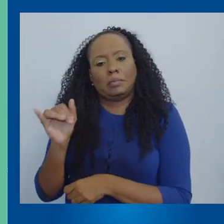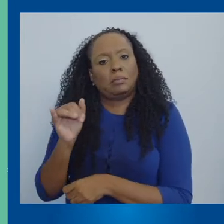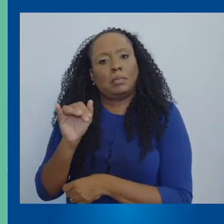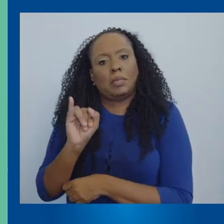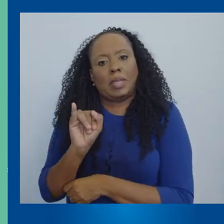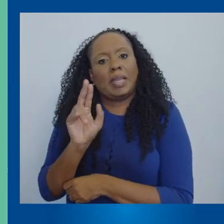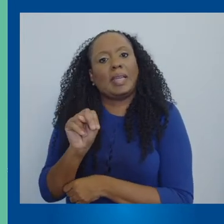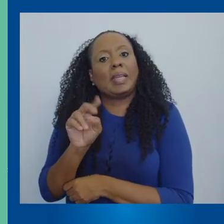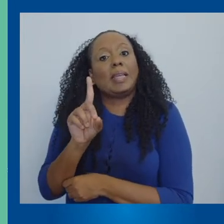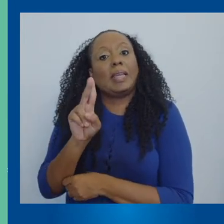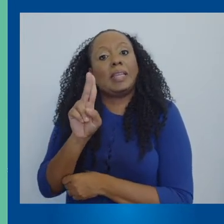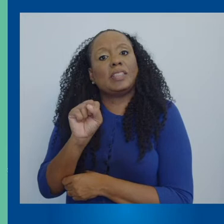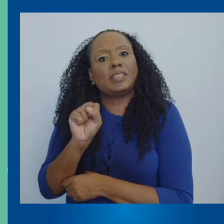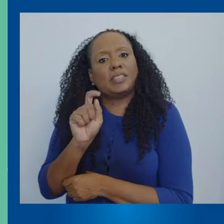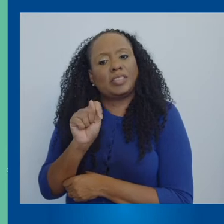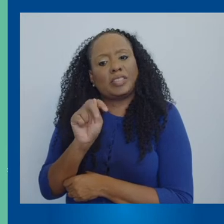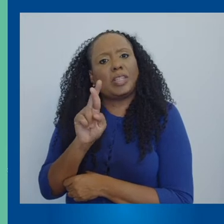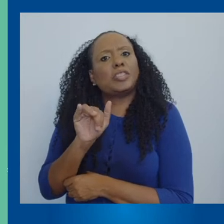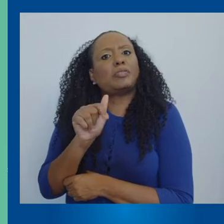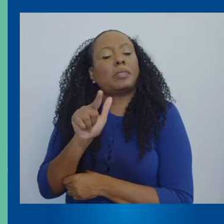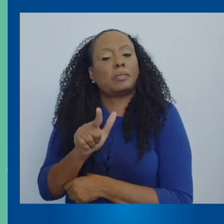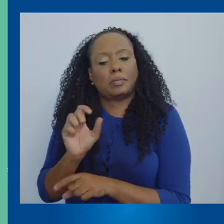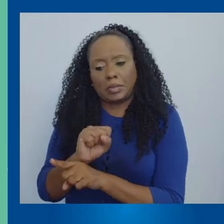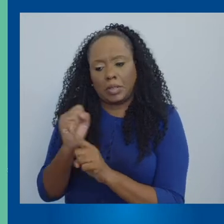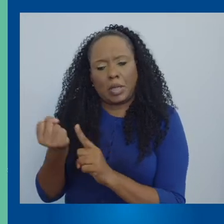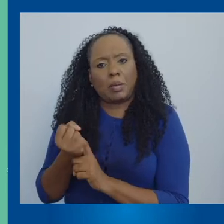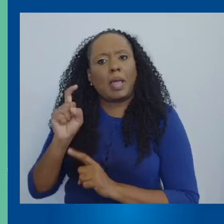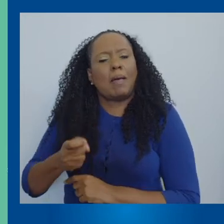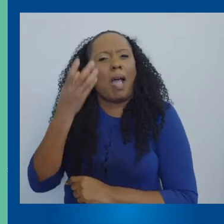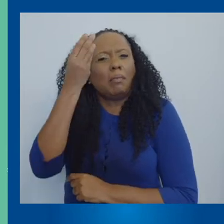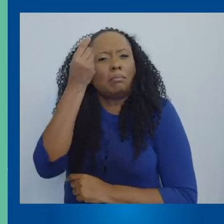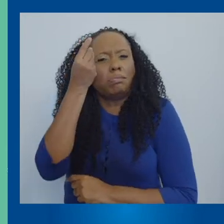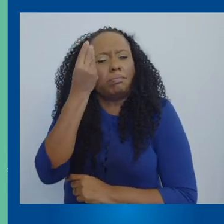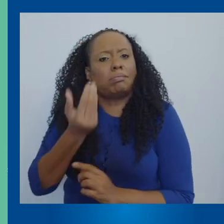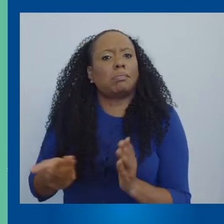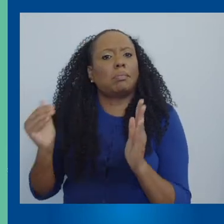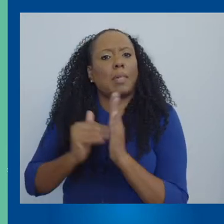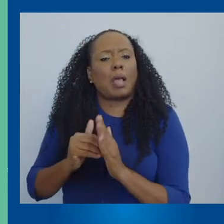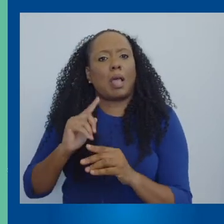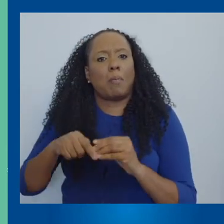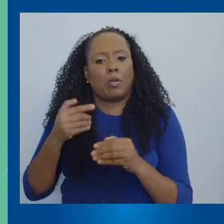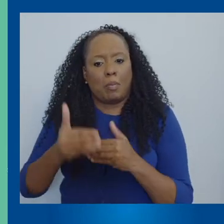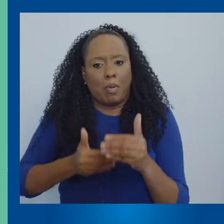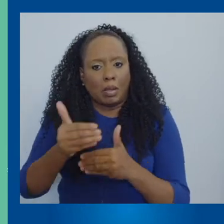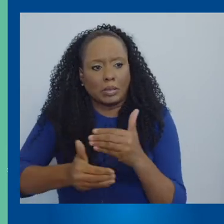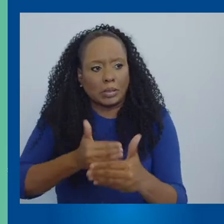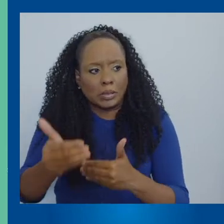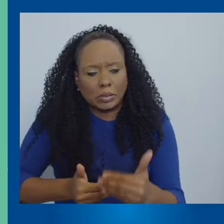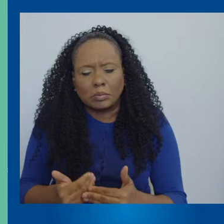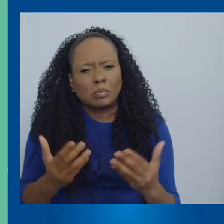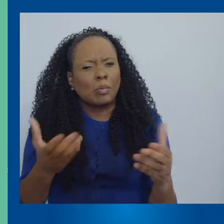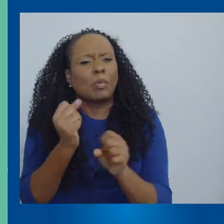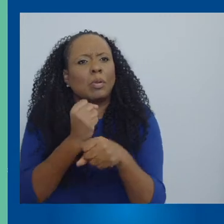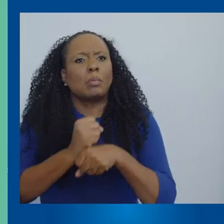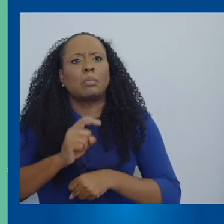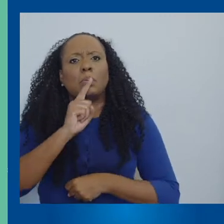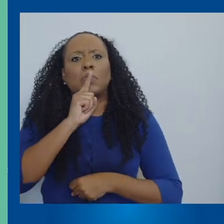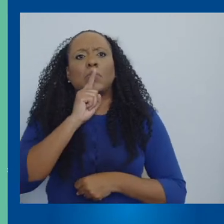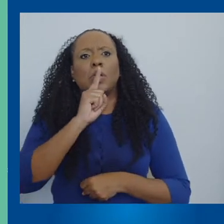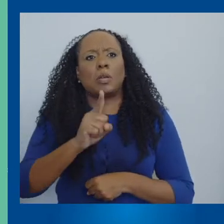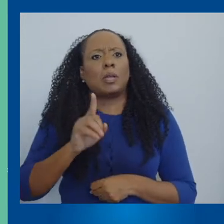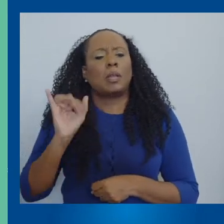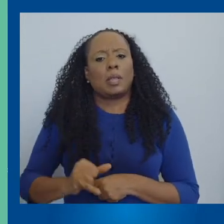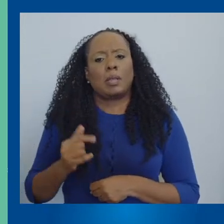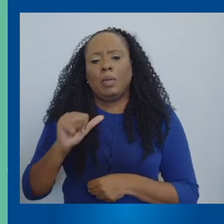we need to think about re-engineering the process so that the waste is not produced in the first